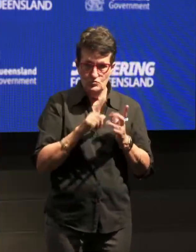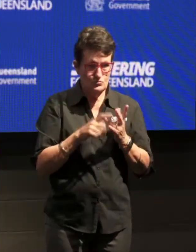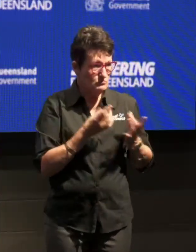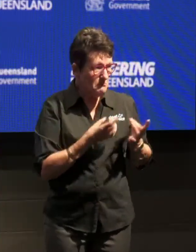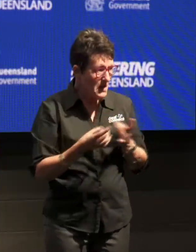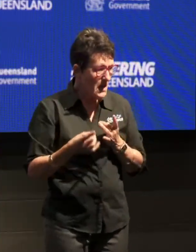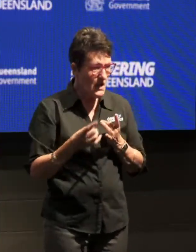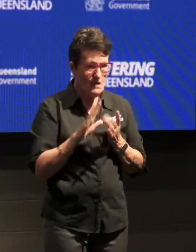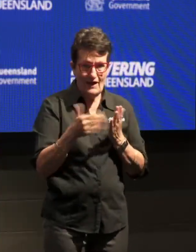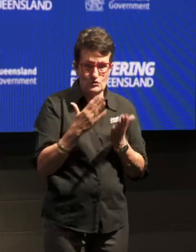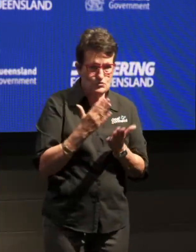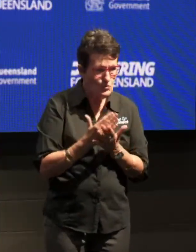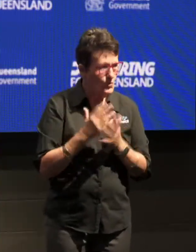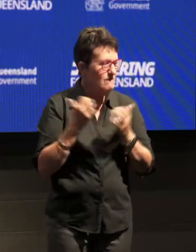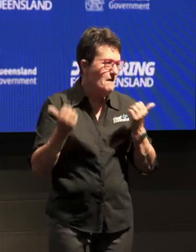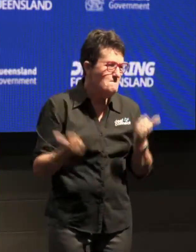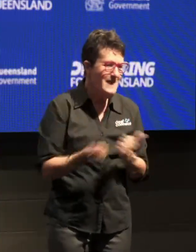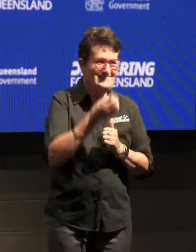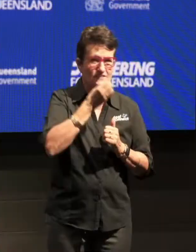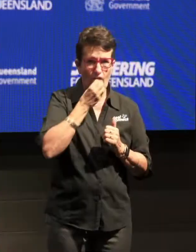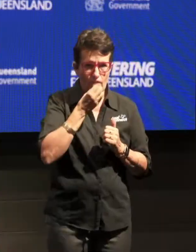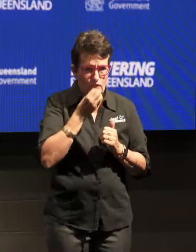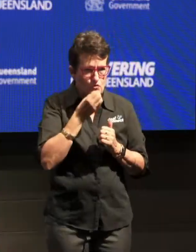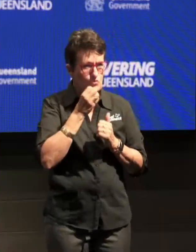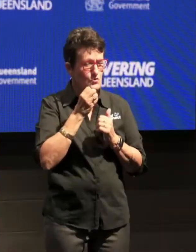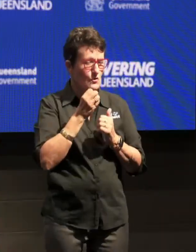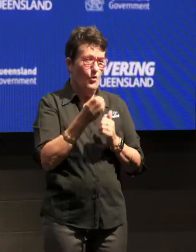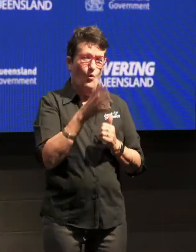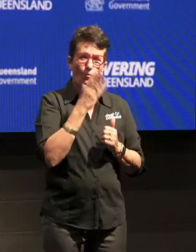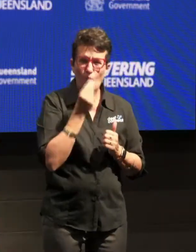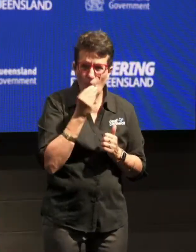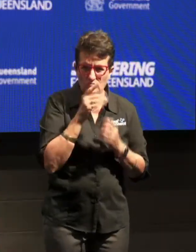Make sure that you've got non-perishable items and you've got bottled